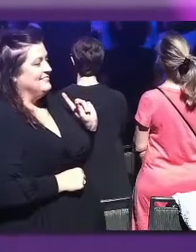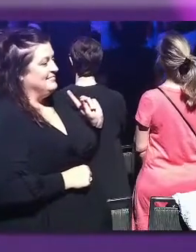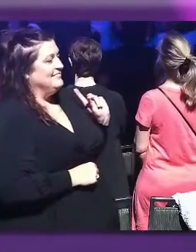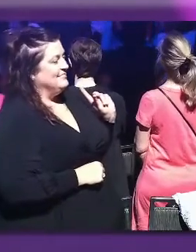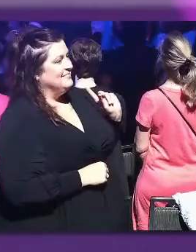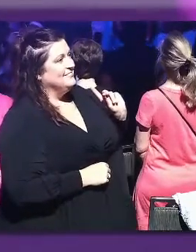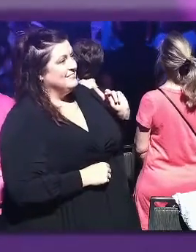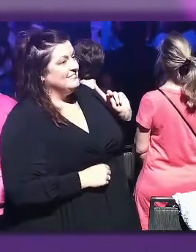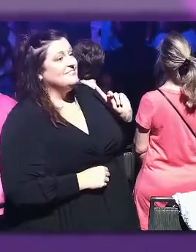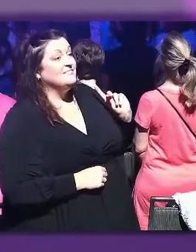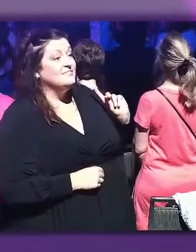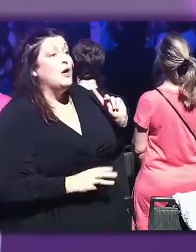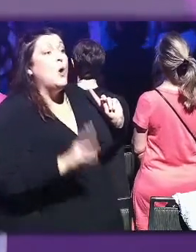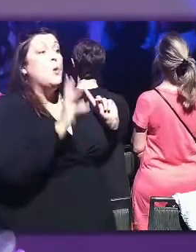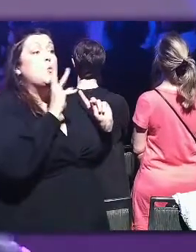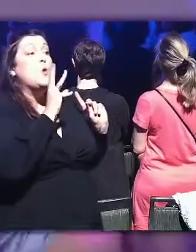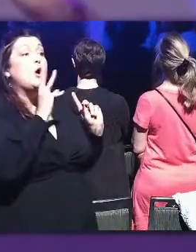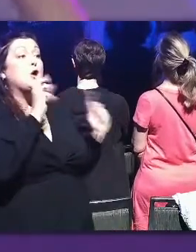Turned into wine,